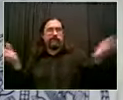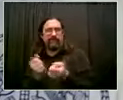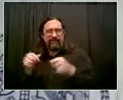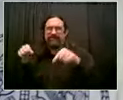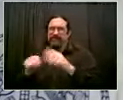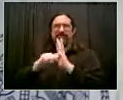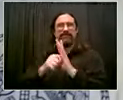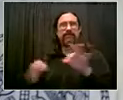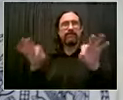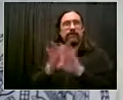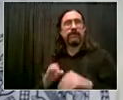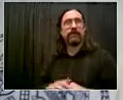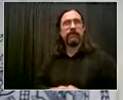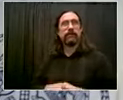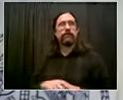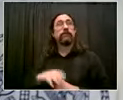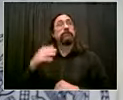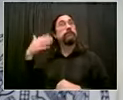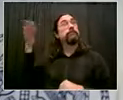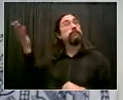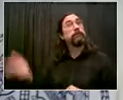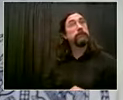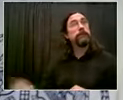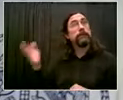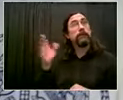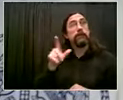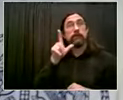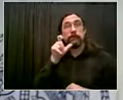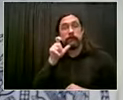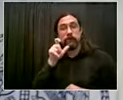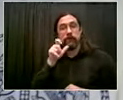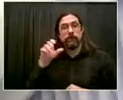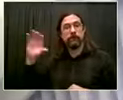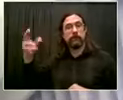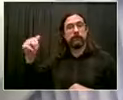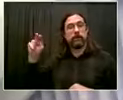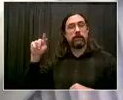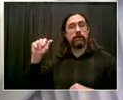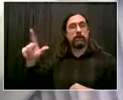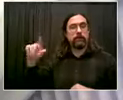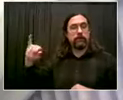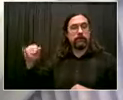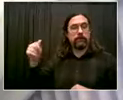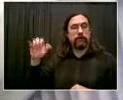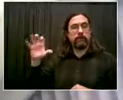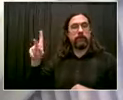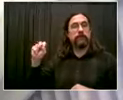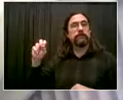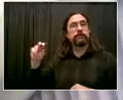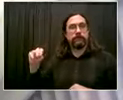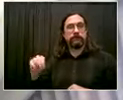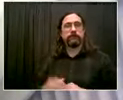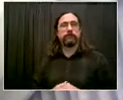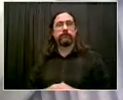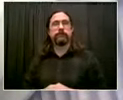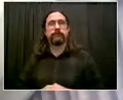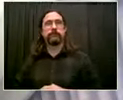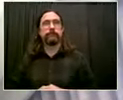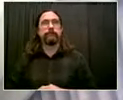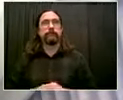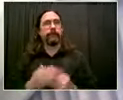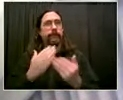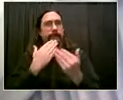Thank you, Mr. Mayor, for this important conversation that we're having. And thank you for engaging us, Assemblymembers,